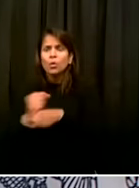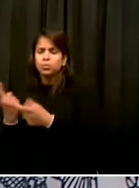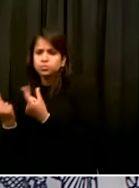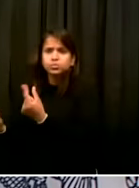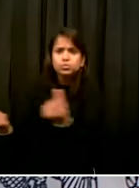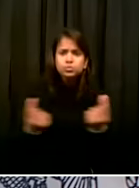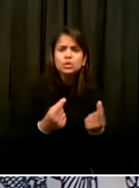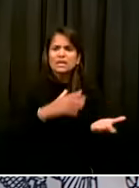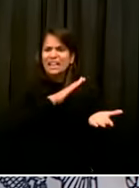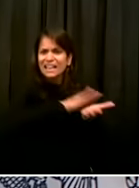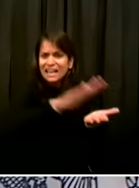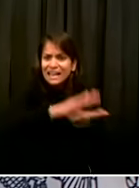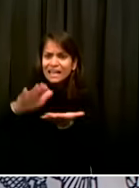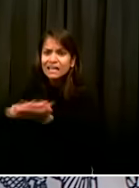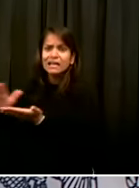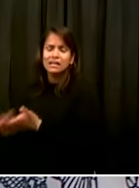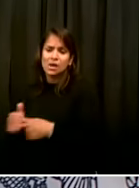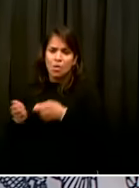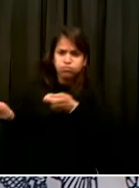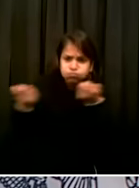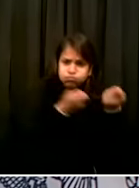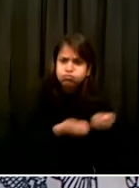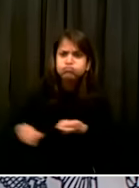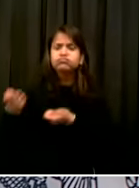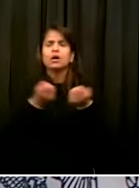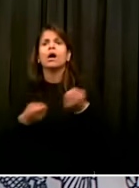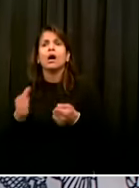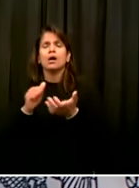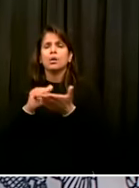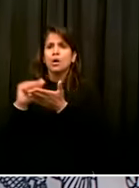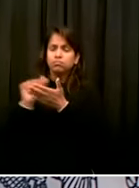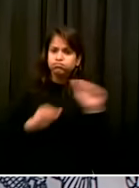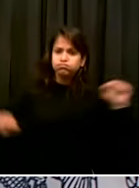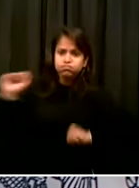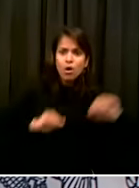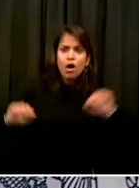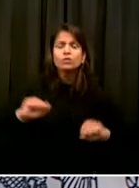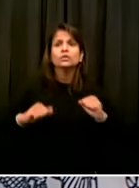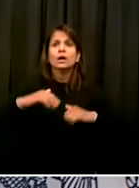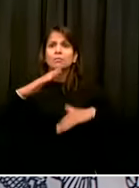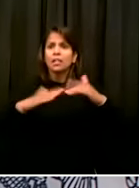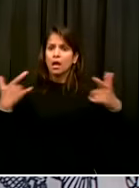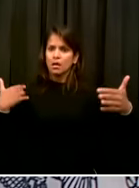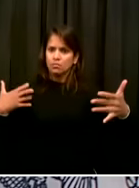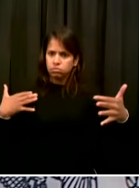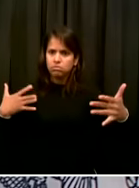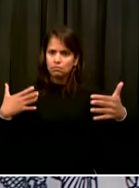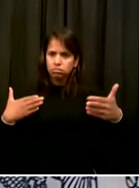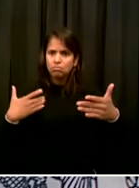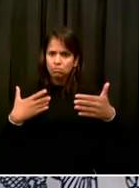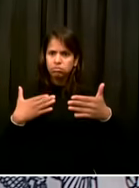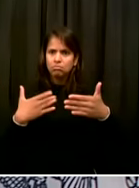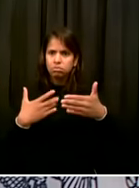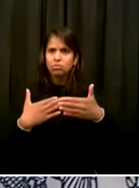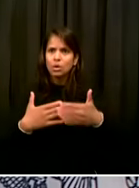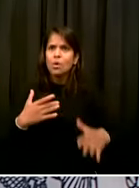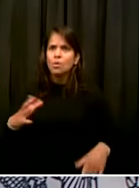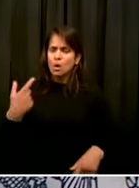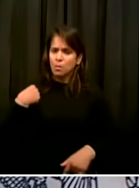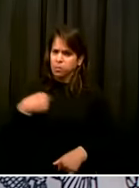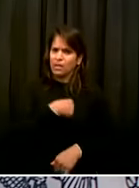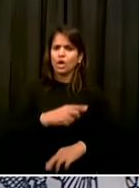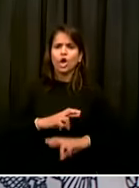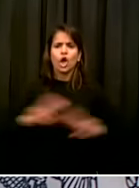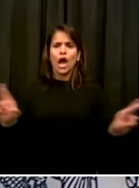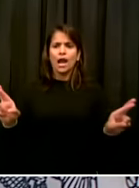we're getting closer, well, that's a true statement, but I'll tell you what's happened the last few days. We guaranteed there'd be a nurse in every public school building. That wasn't